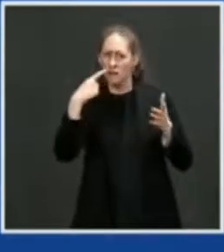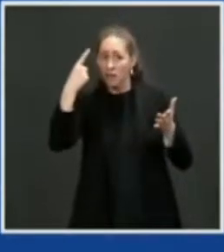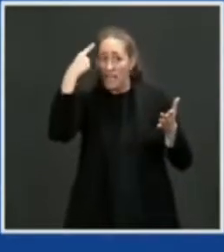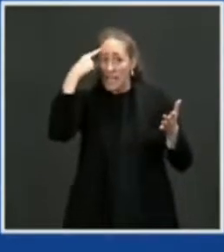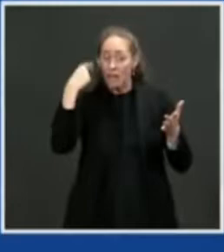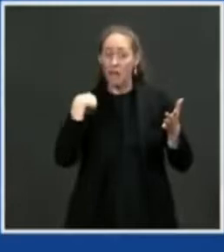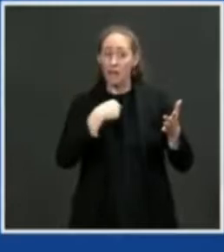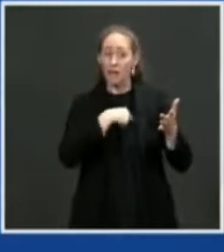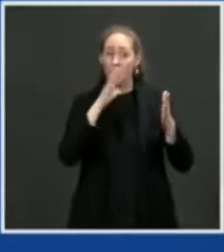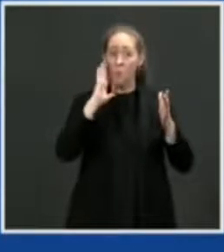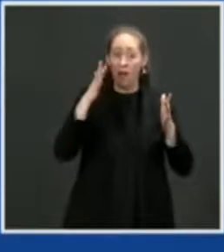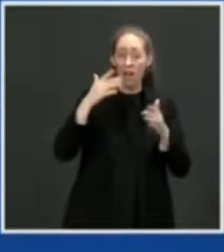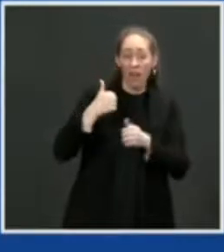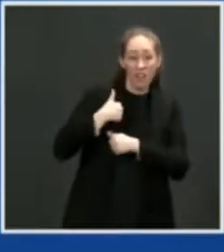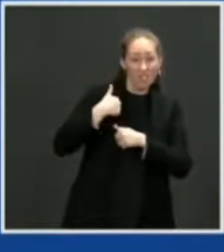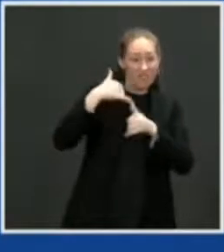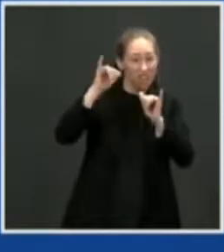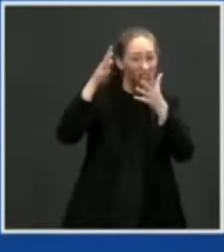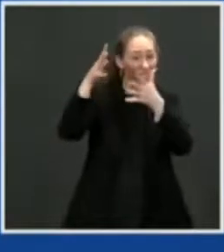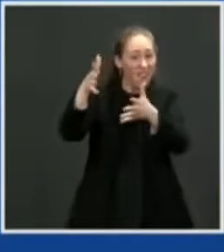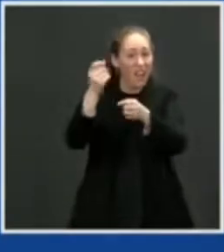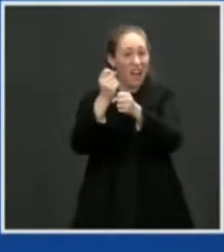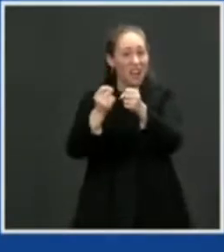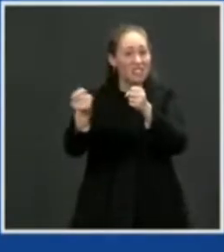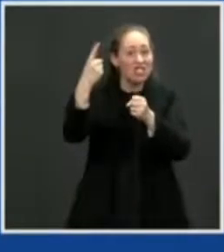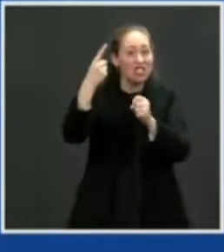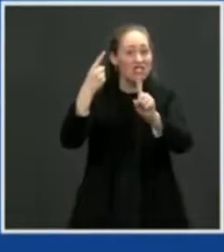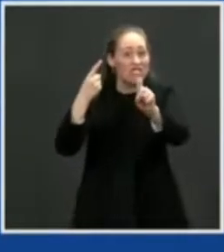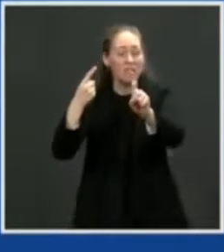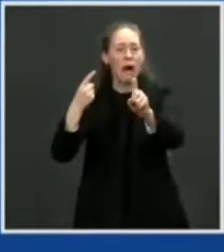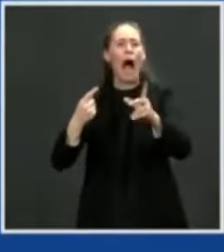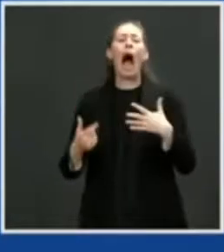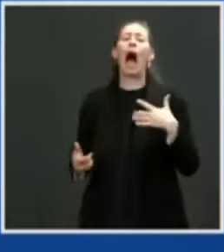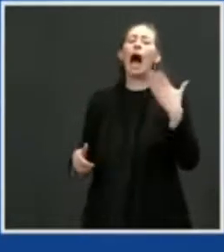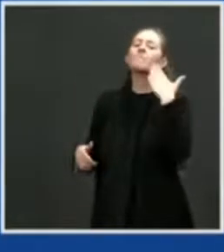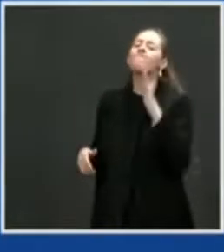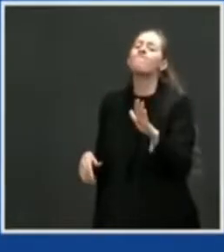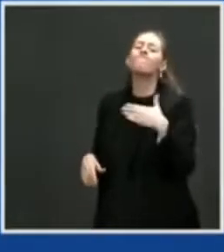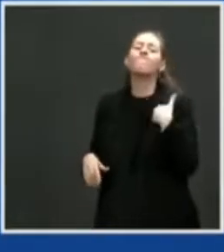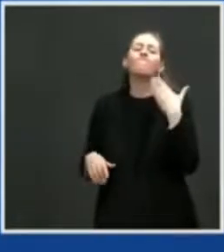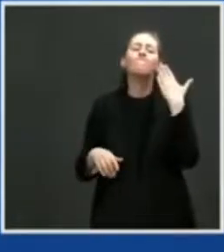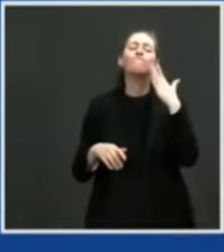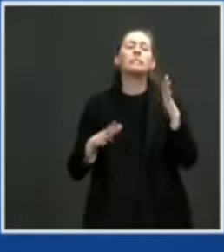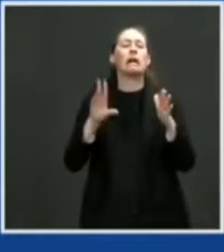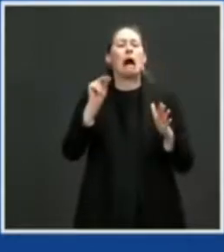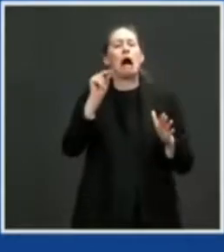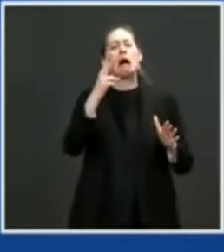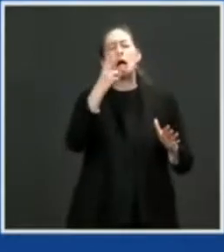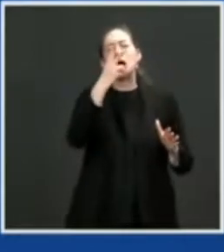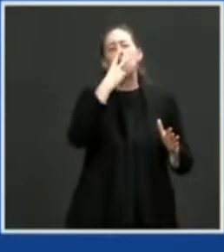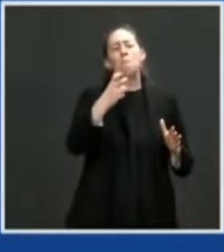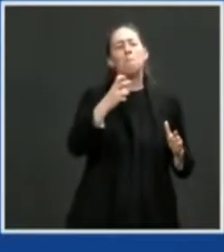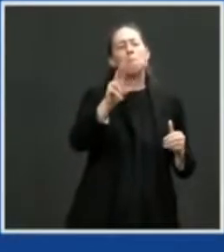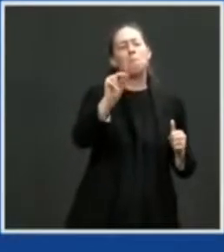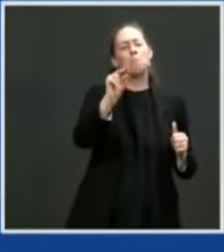I can't picture that being the case. I can't picture much these days. My imagination is not working too